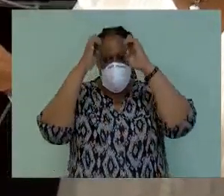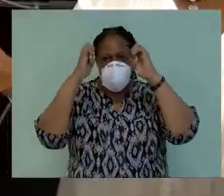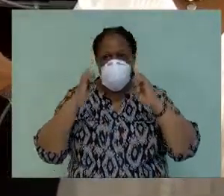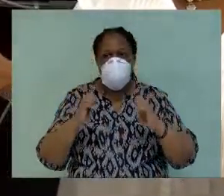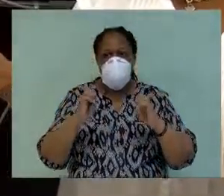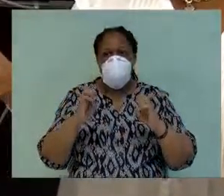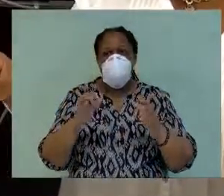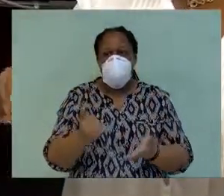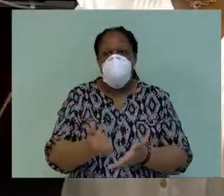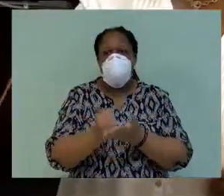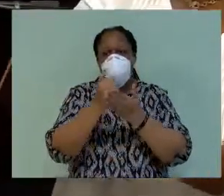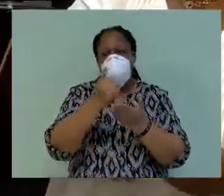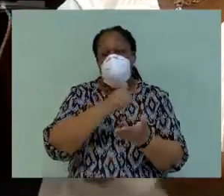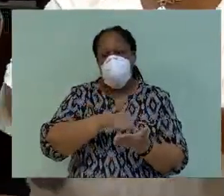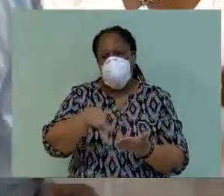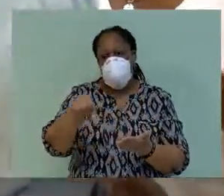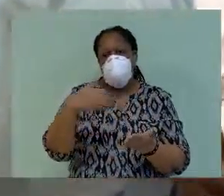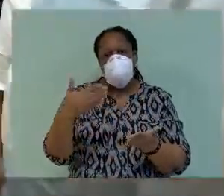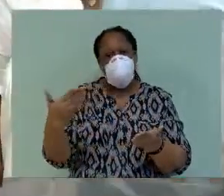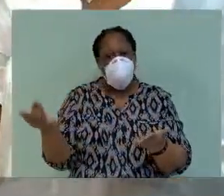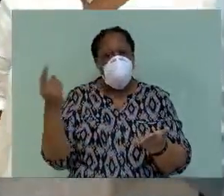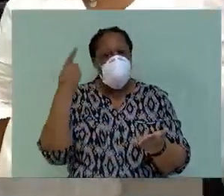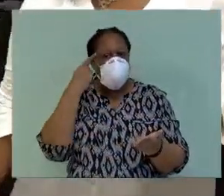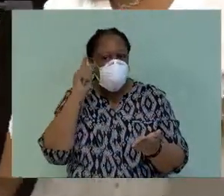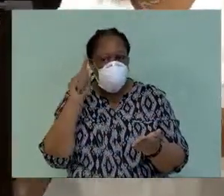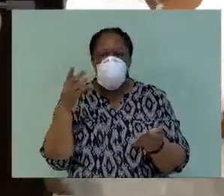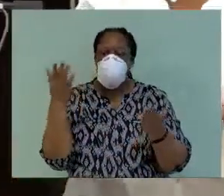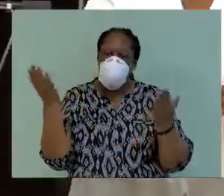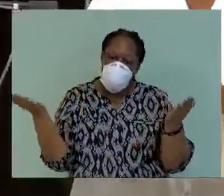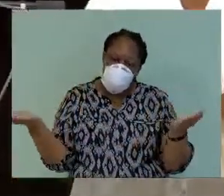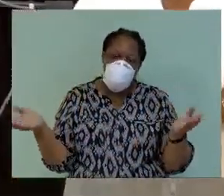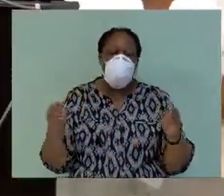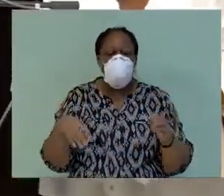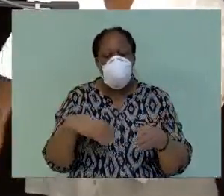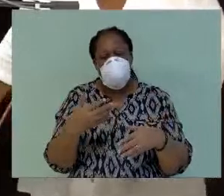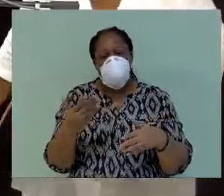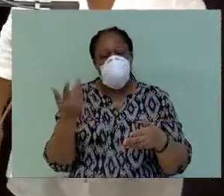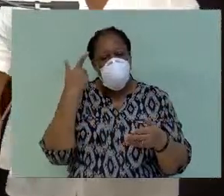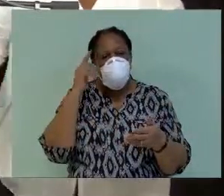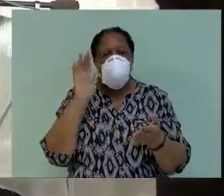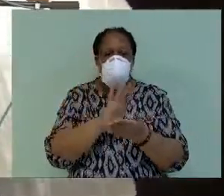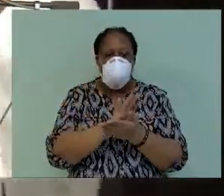And I want to thank Mr. Samuels for allowing us to make this